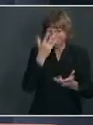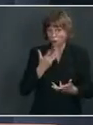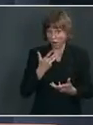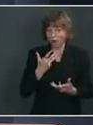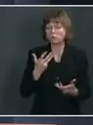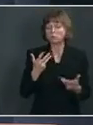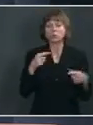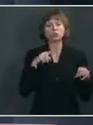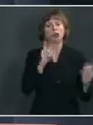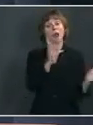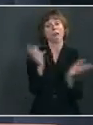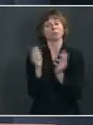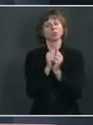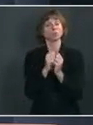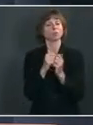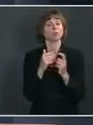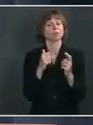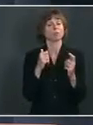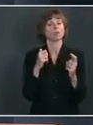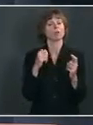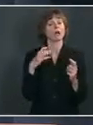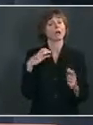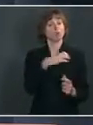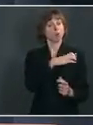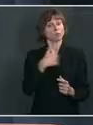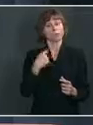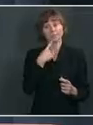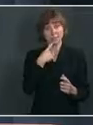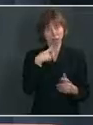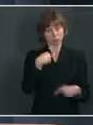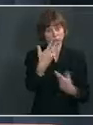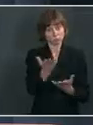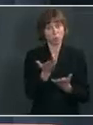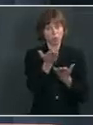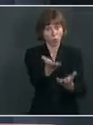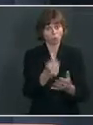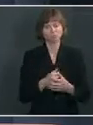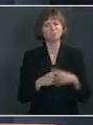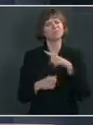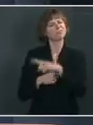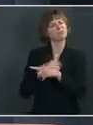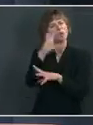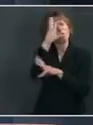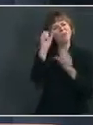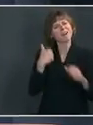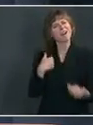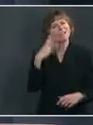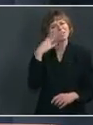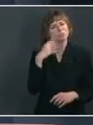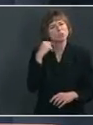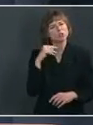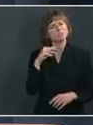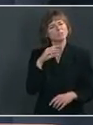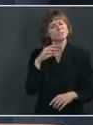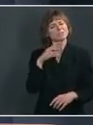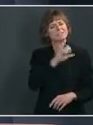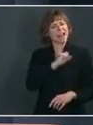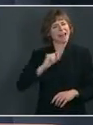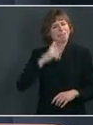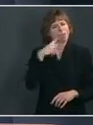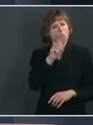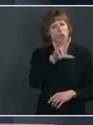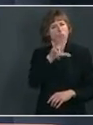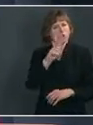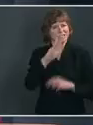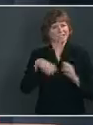his conversations with members of Congress is that he's put his proposal out there. He was in the Senate for 36 years. He, of all people, appreciates